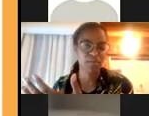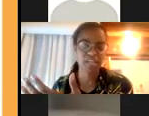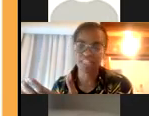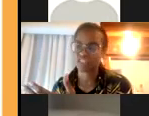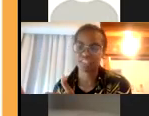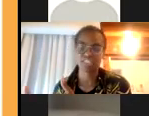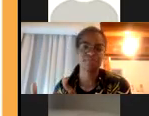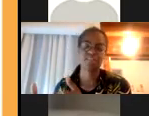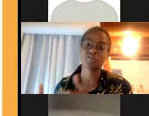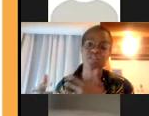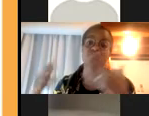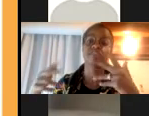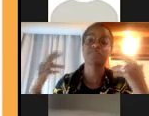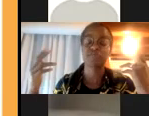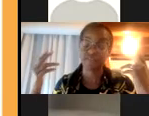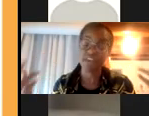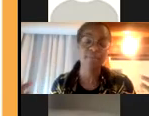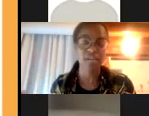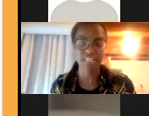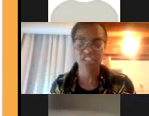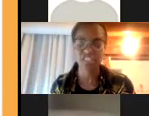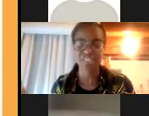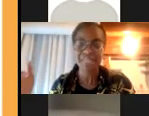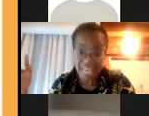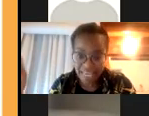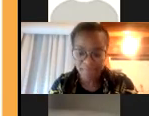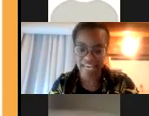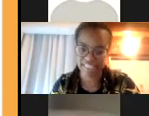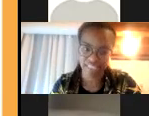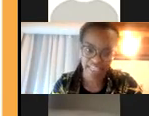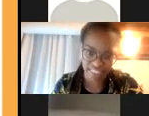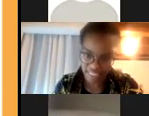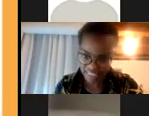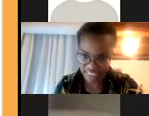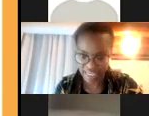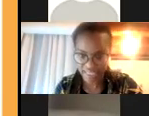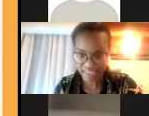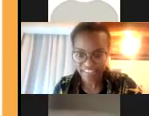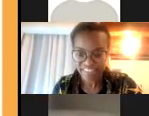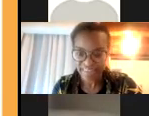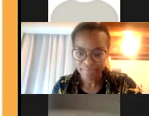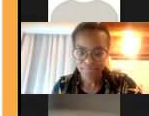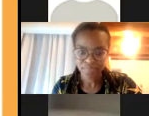the family regulation system, to decrease what the family regulation system names as neglect. Next slide.